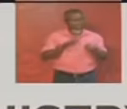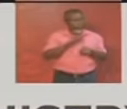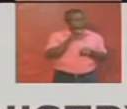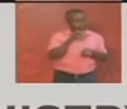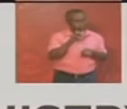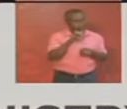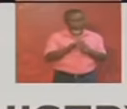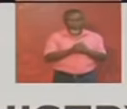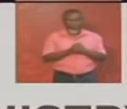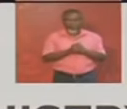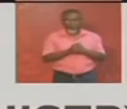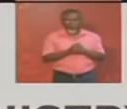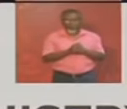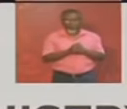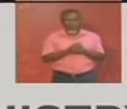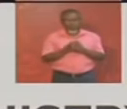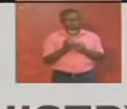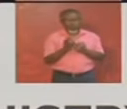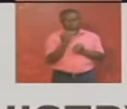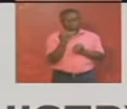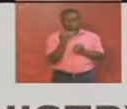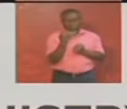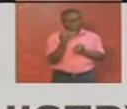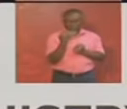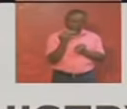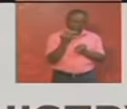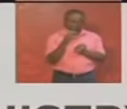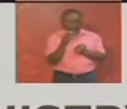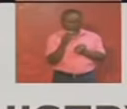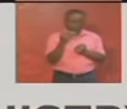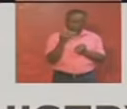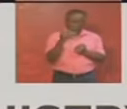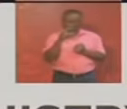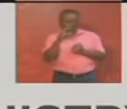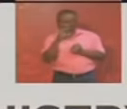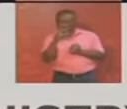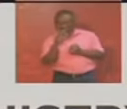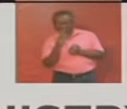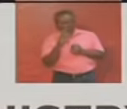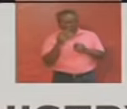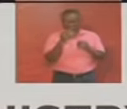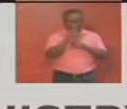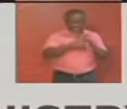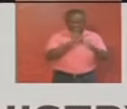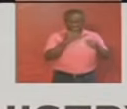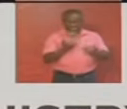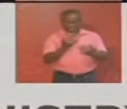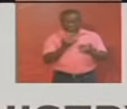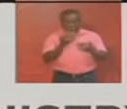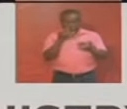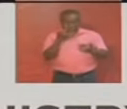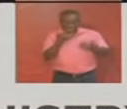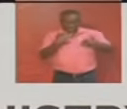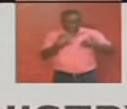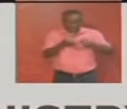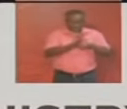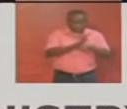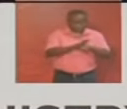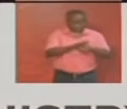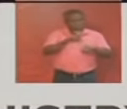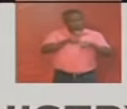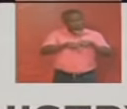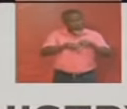over one and a half years now. And so we operate out of an abundance of caution to ensure that all our